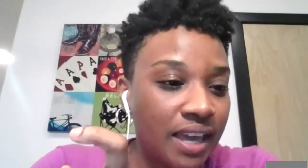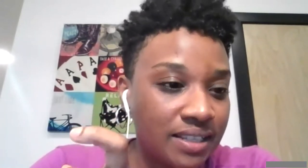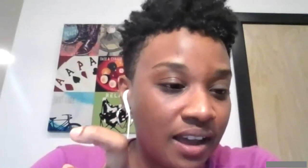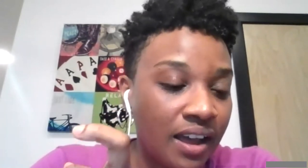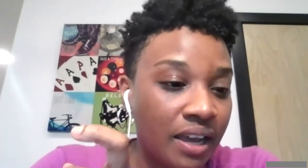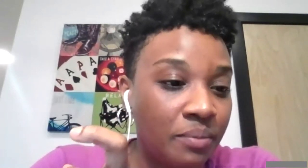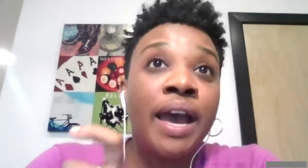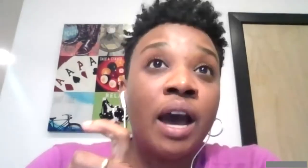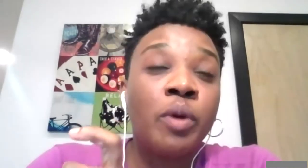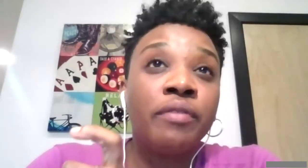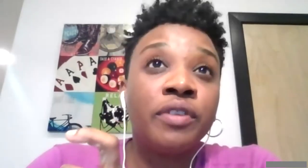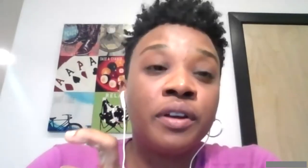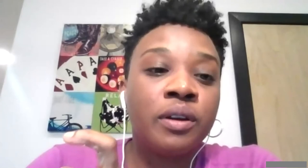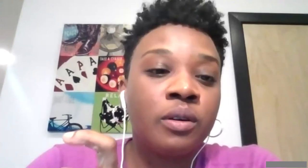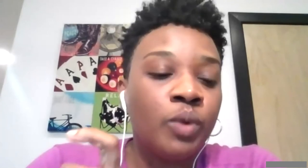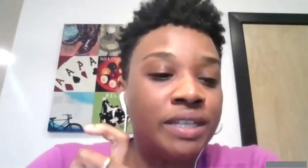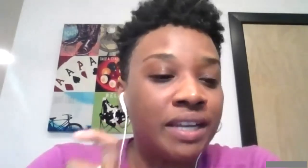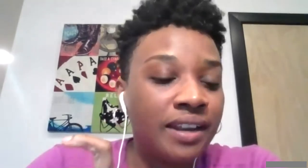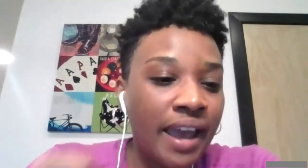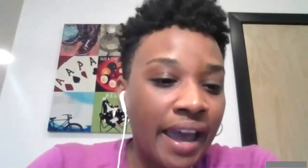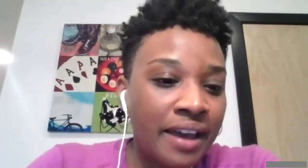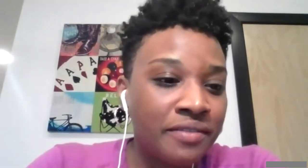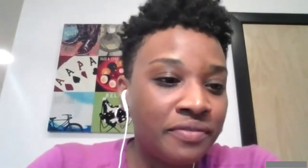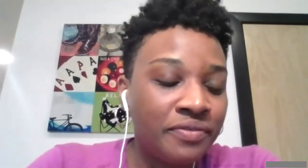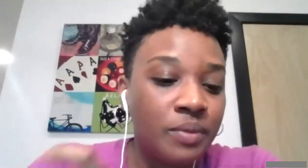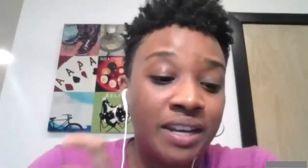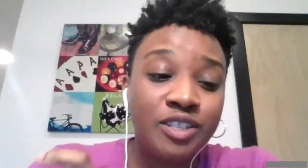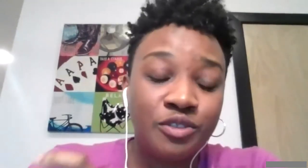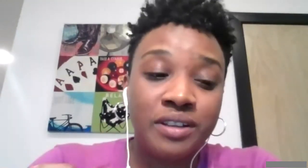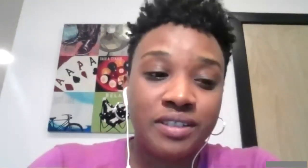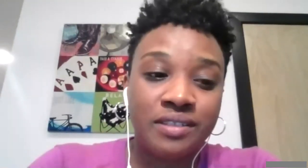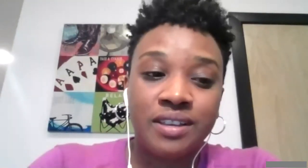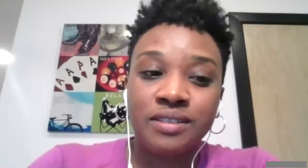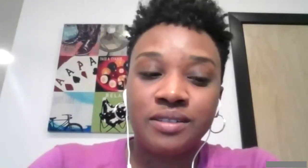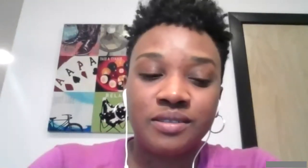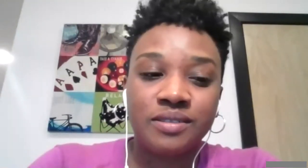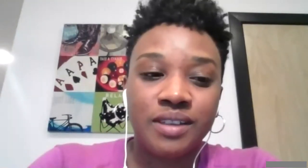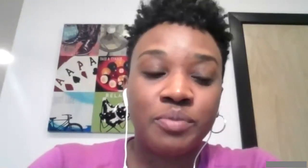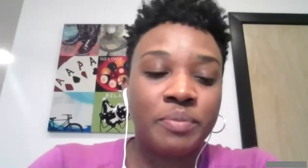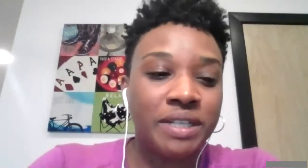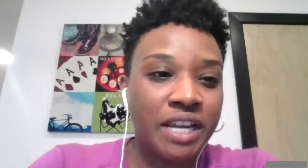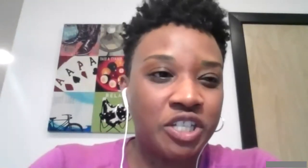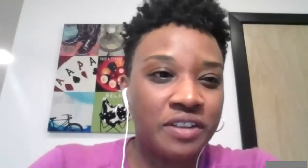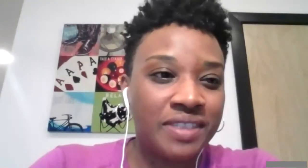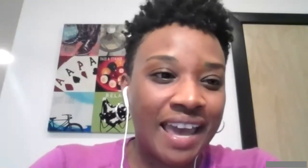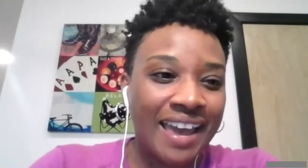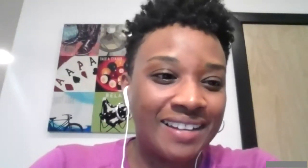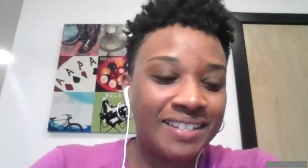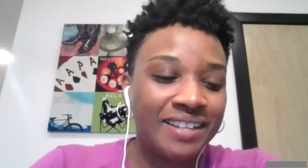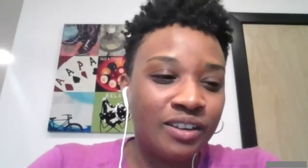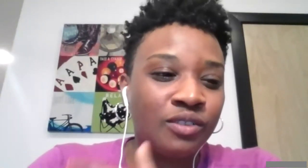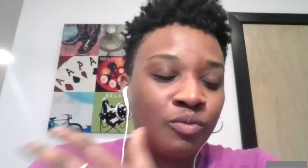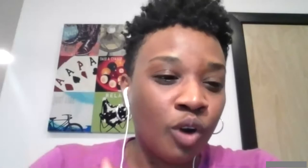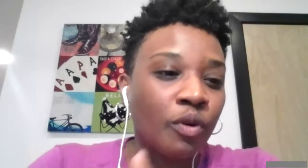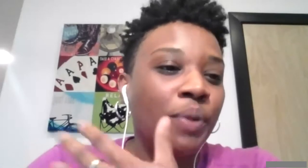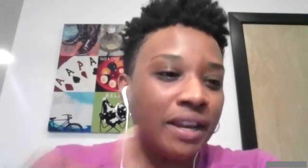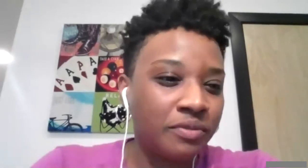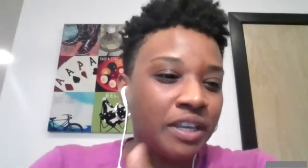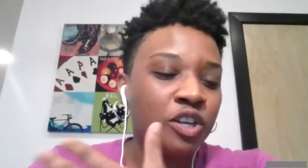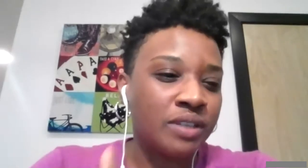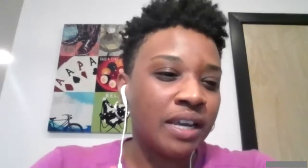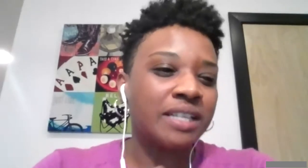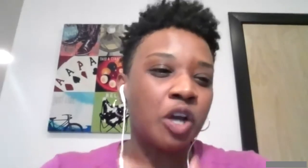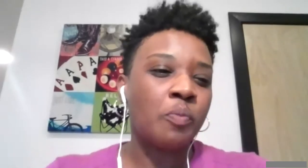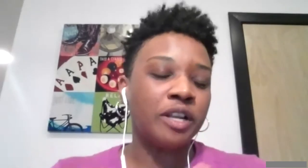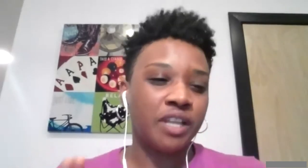stuck to that time. However, we didn't have any students in this implementation that were